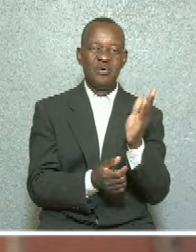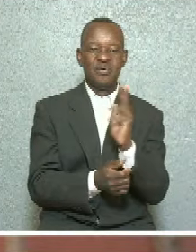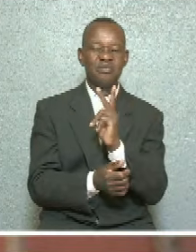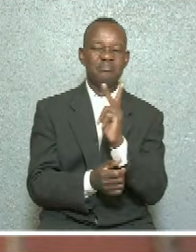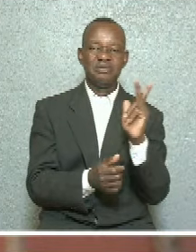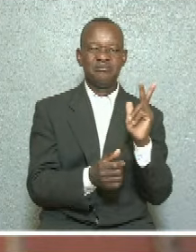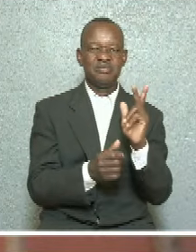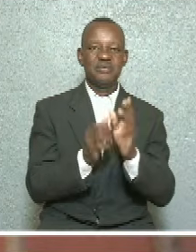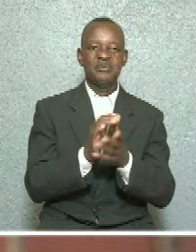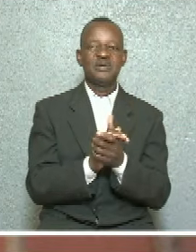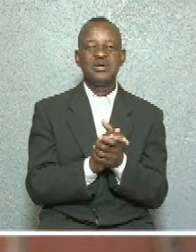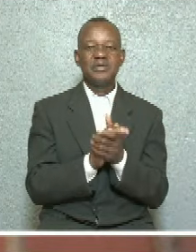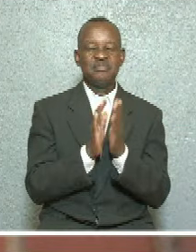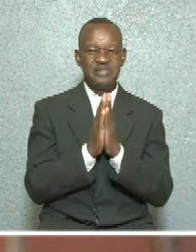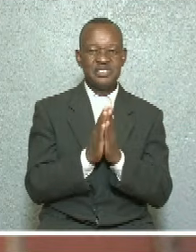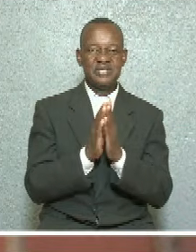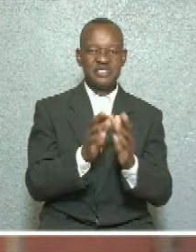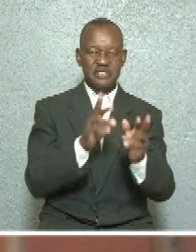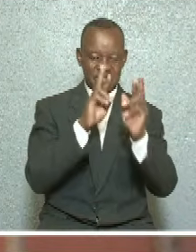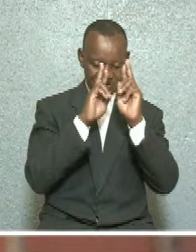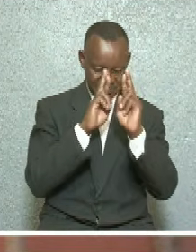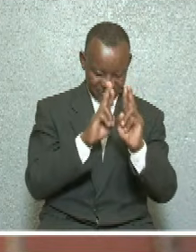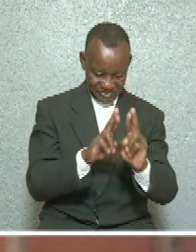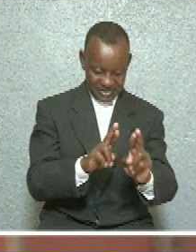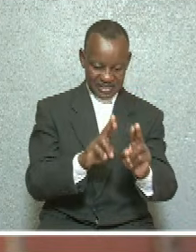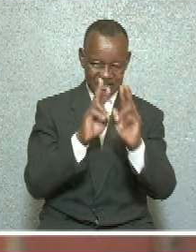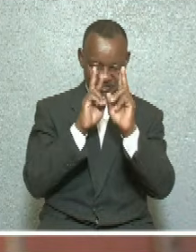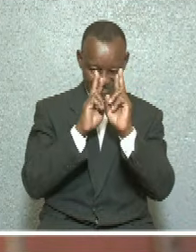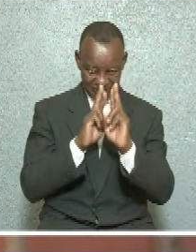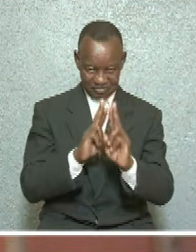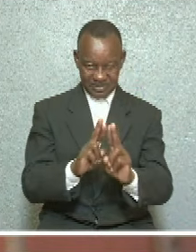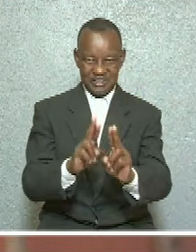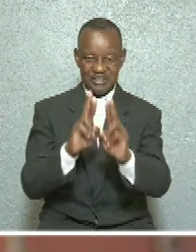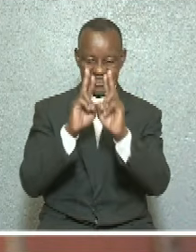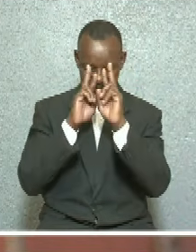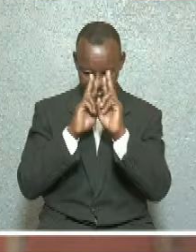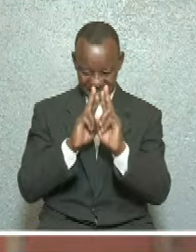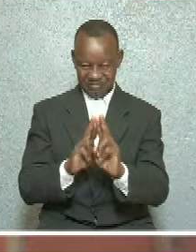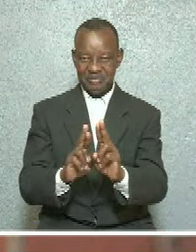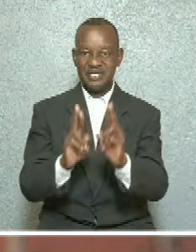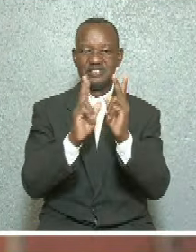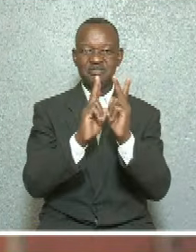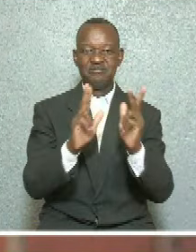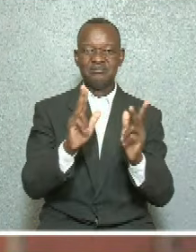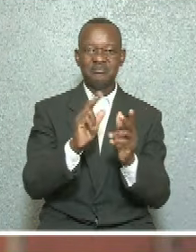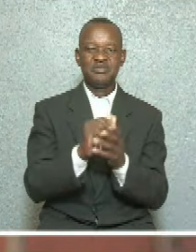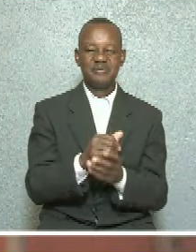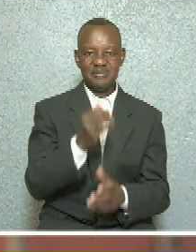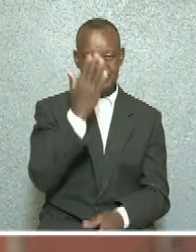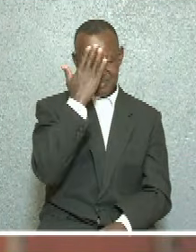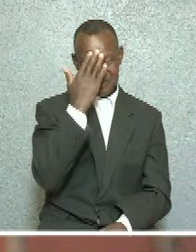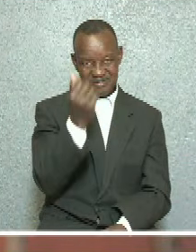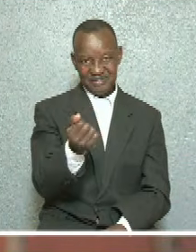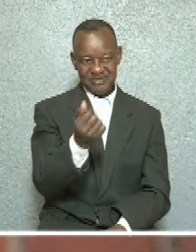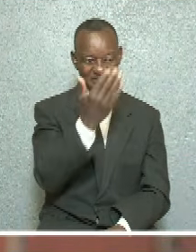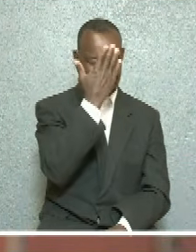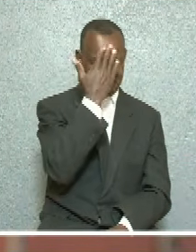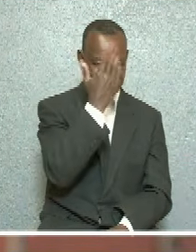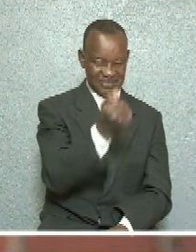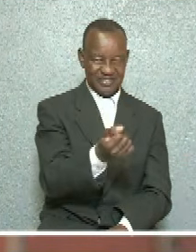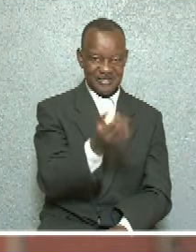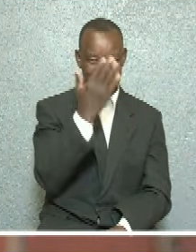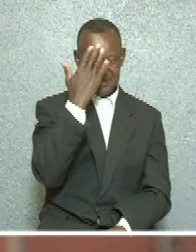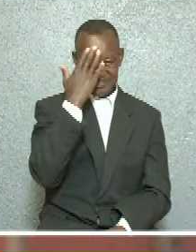respect. You greet them, you help them. If somebody falls down, you pick them up. Treating people with